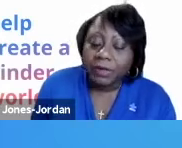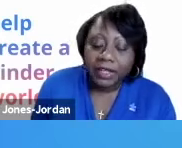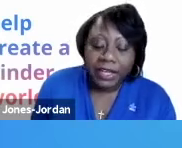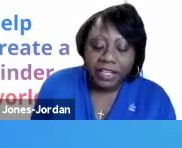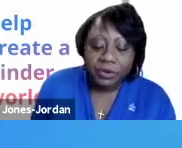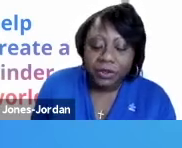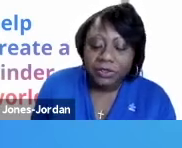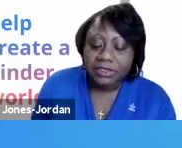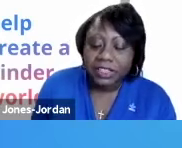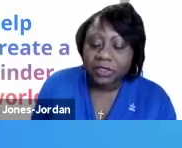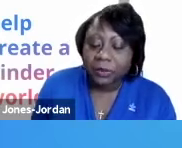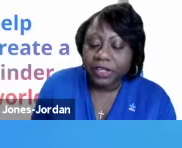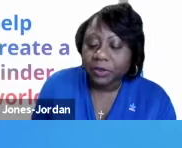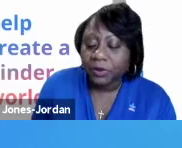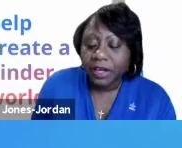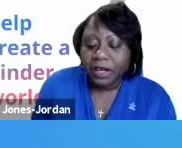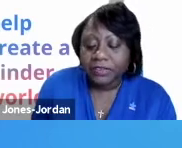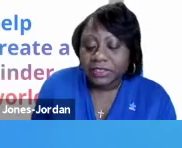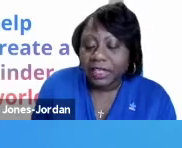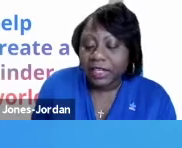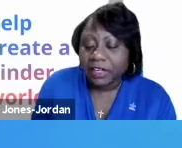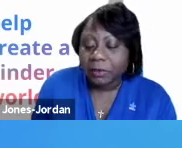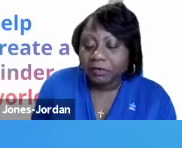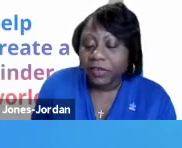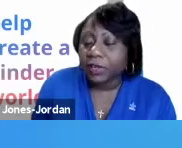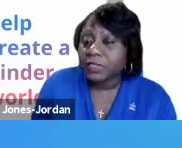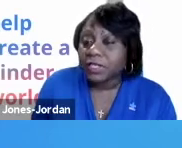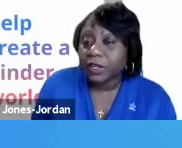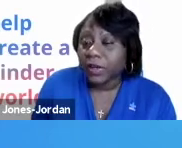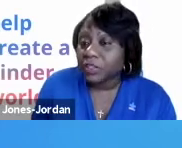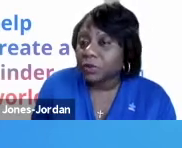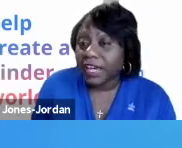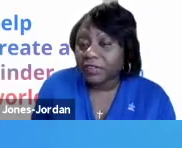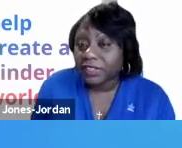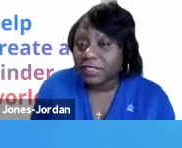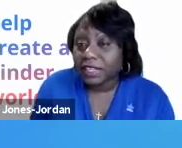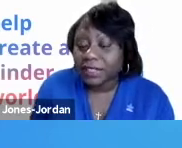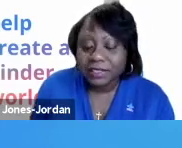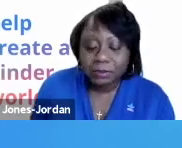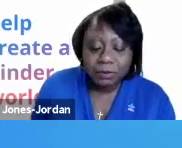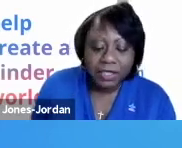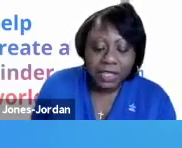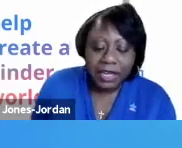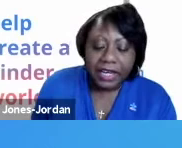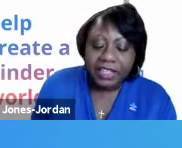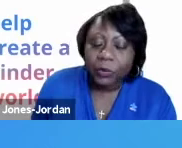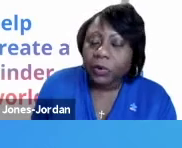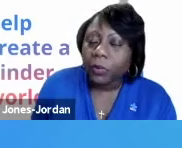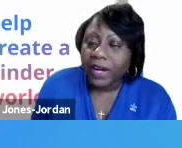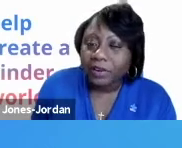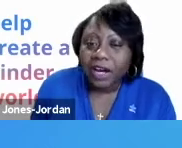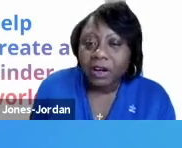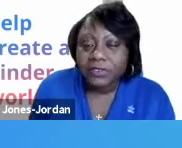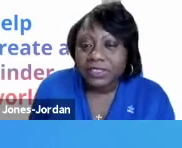hear from Kelly Hedrick, who is the Senior Director of State and Government Affairs and Grassroots Advocacy at Autism Speaks. And then we